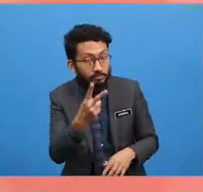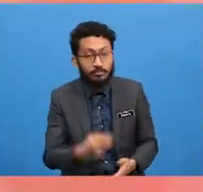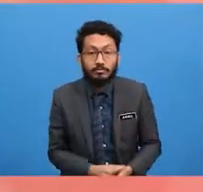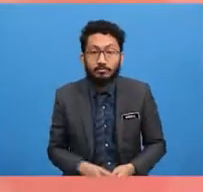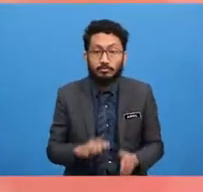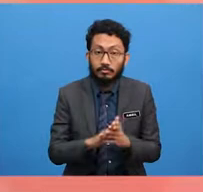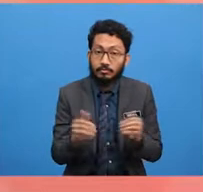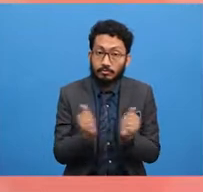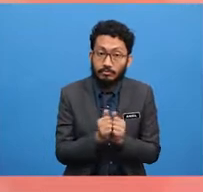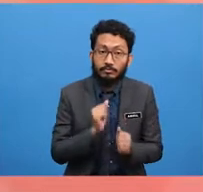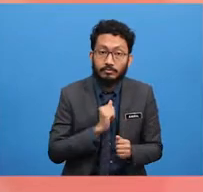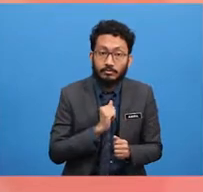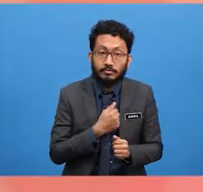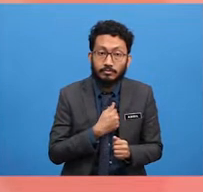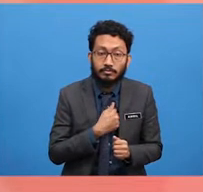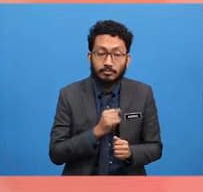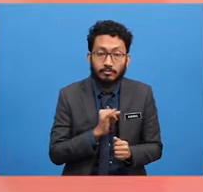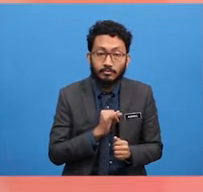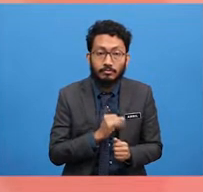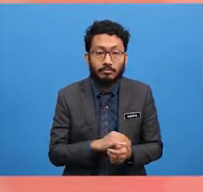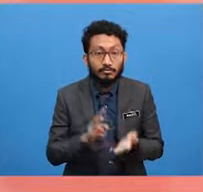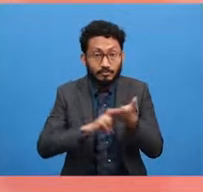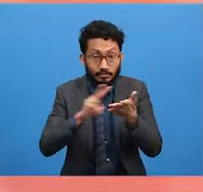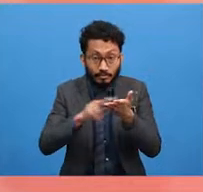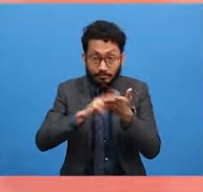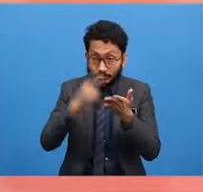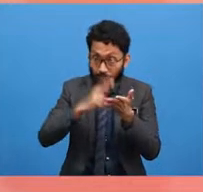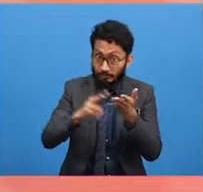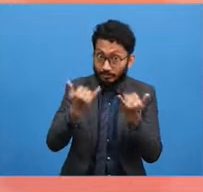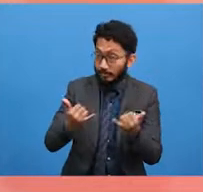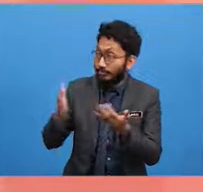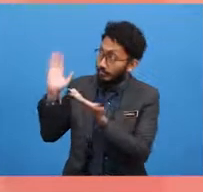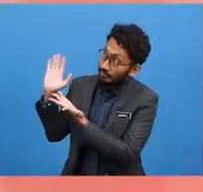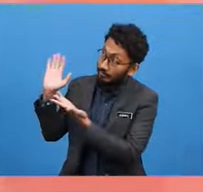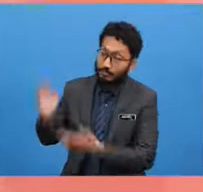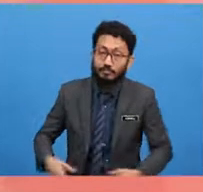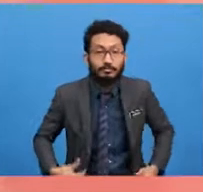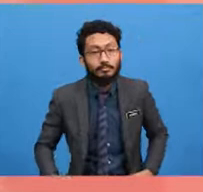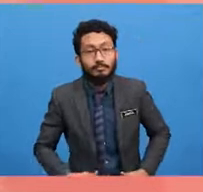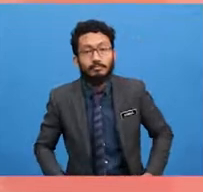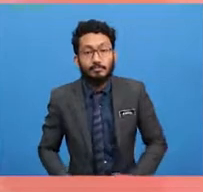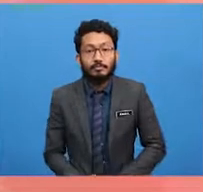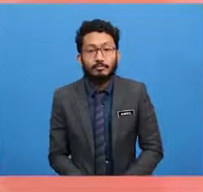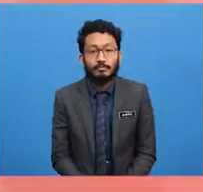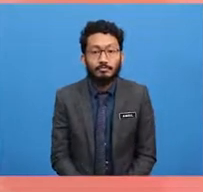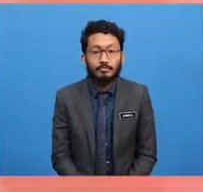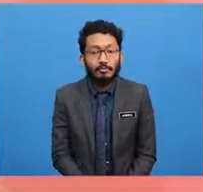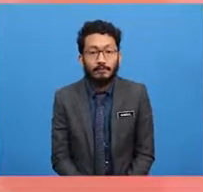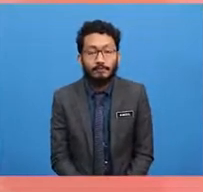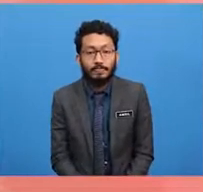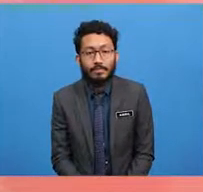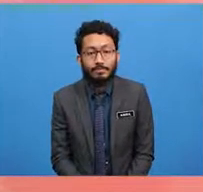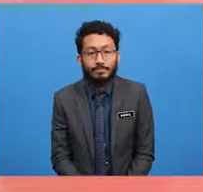me. Hi Andrew, I'm so glad to hear that you will be here in August. He